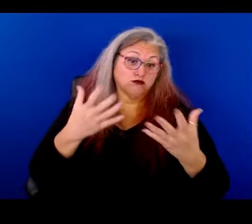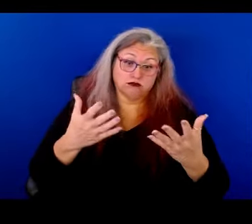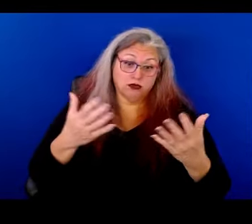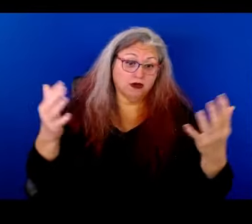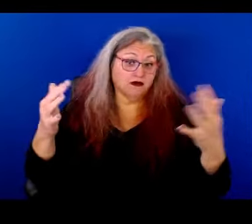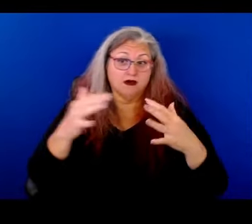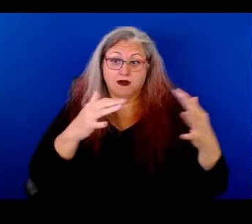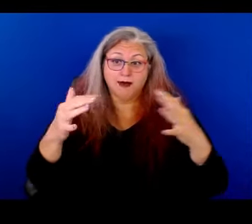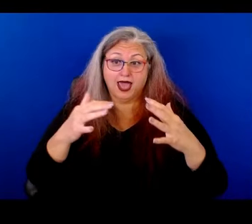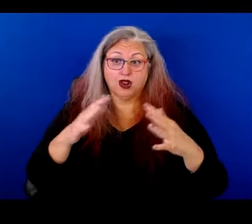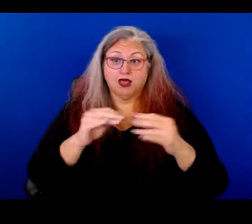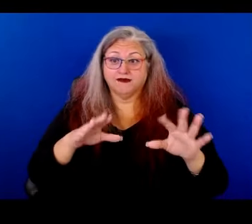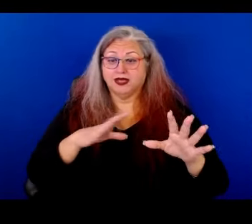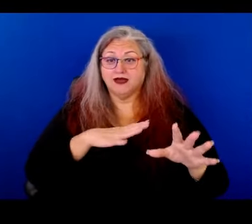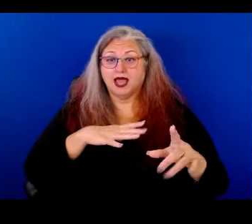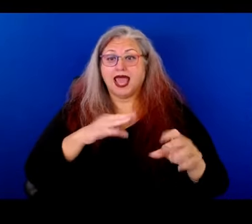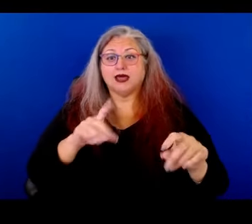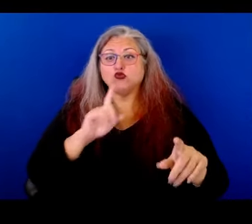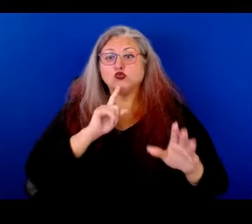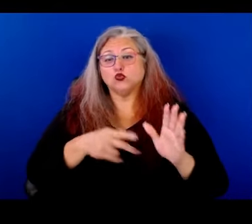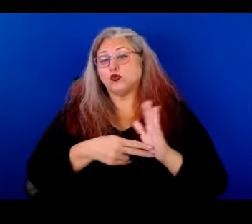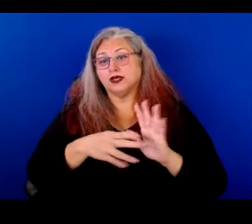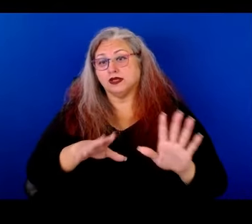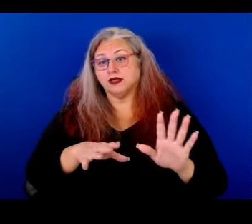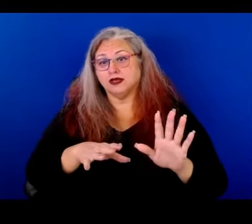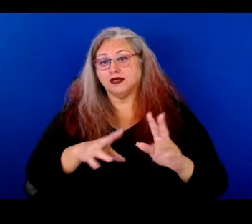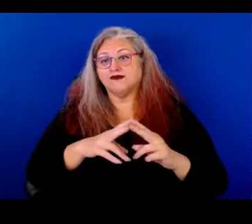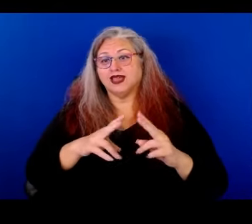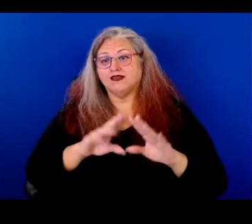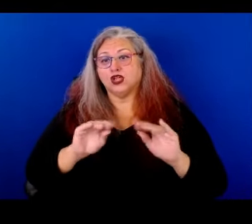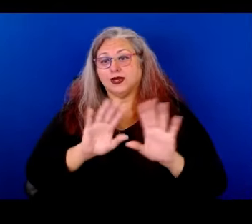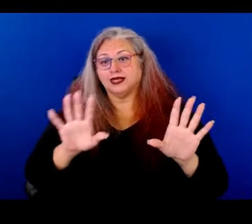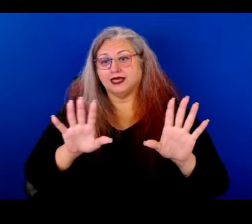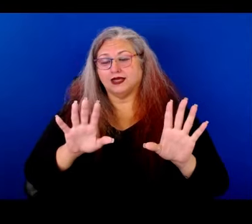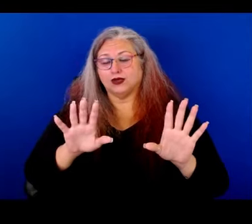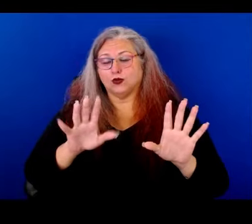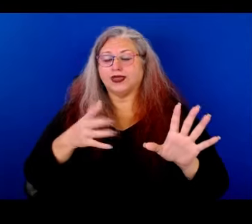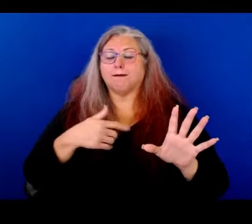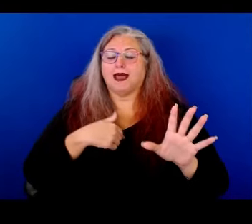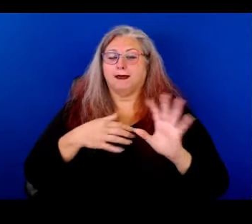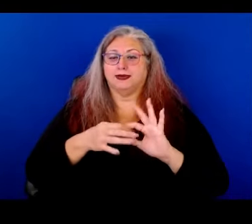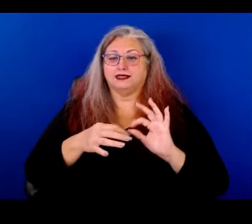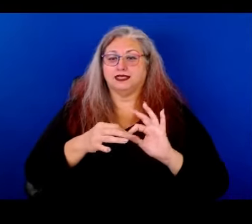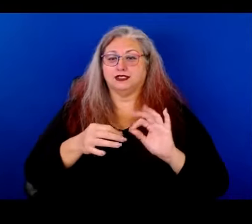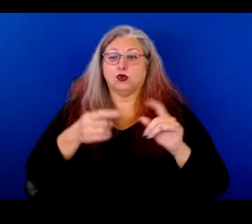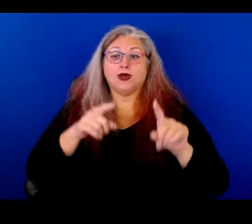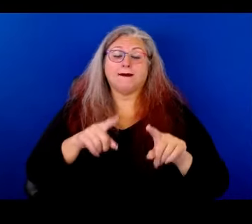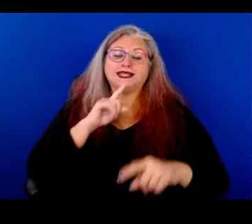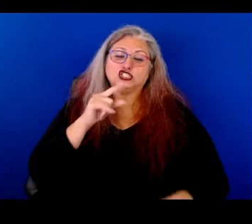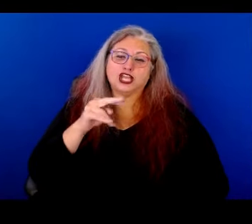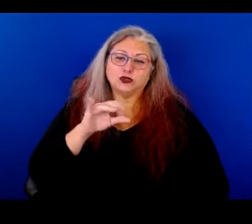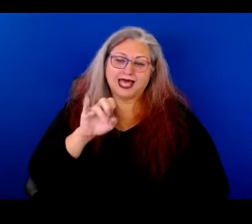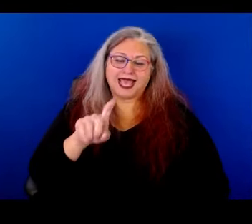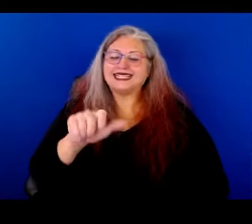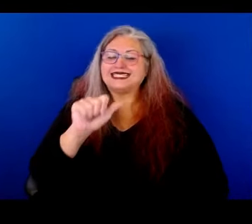like battle on the field. And like, let's just be real, like, very clear about what I'm saying right now. What's happening is a genocide,